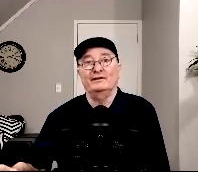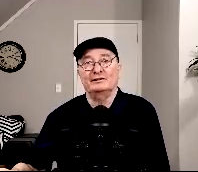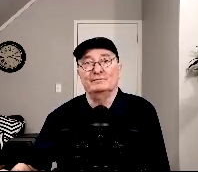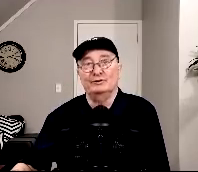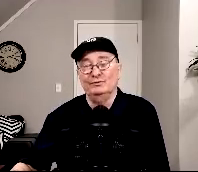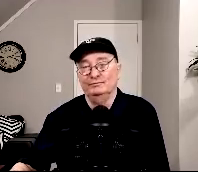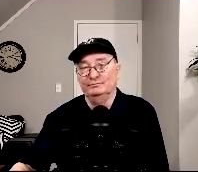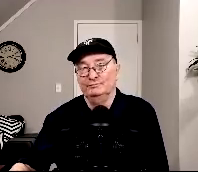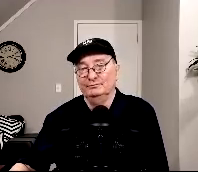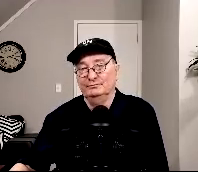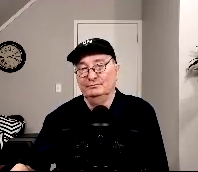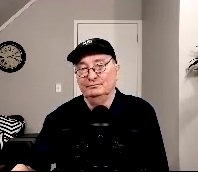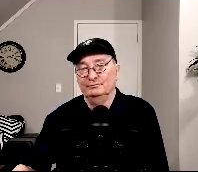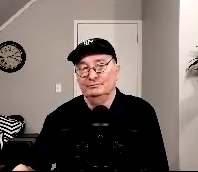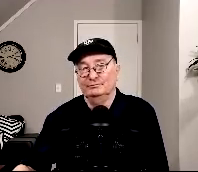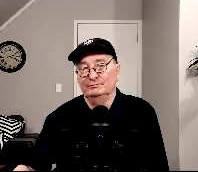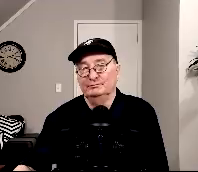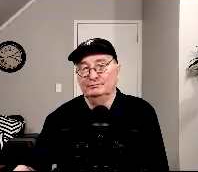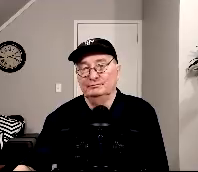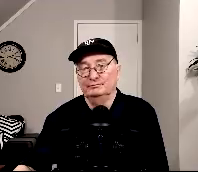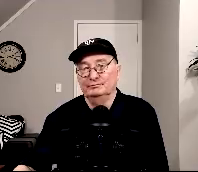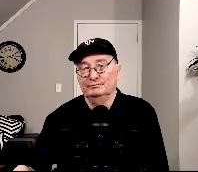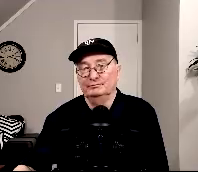must be a victim too.